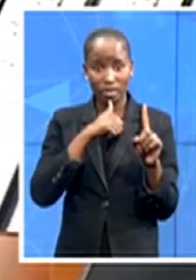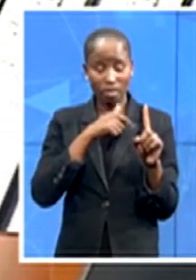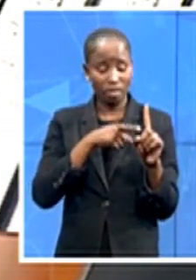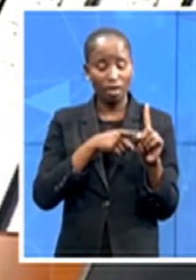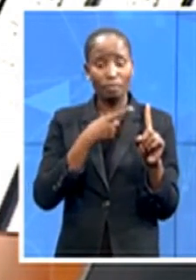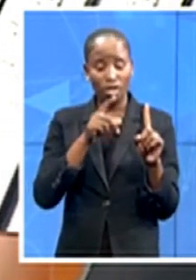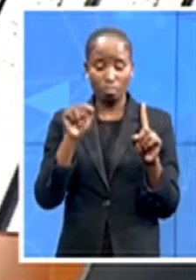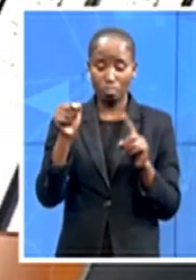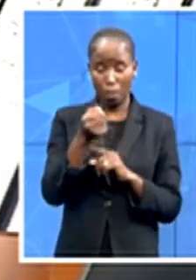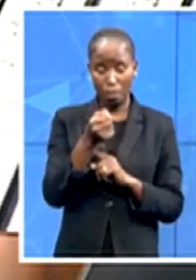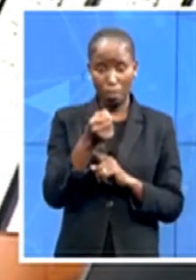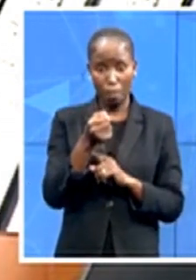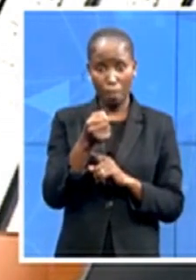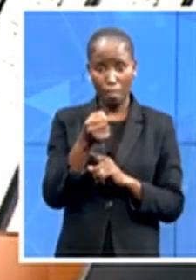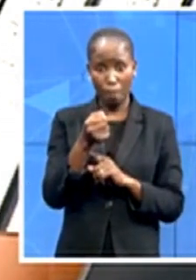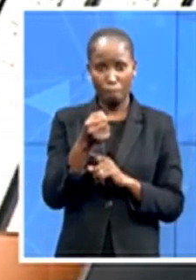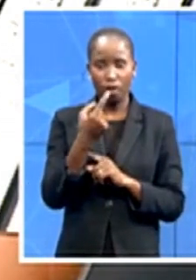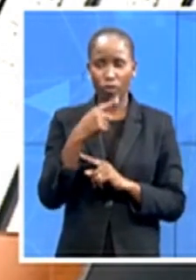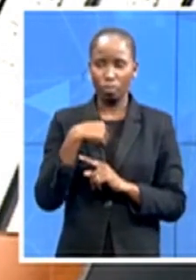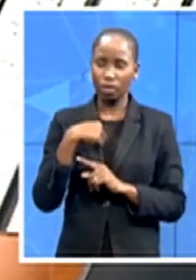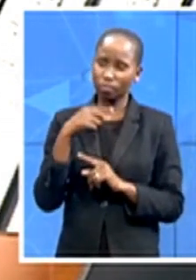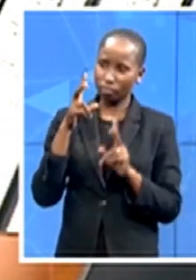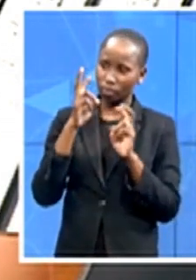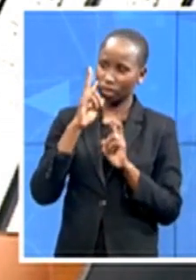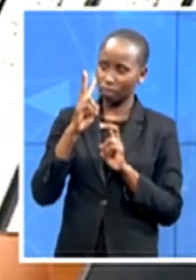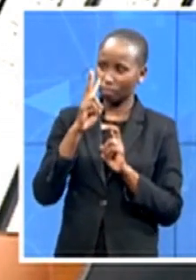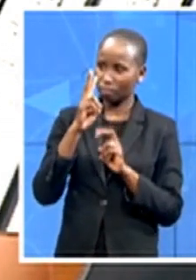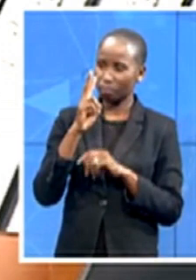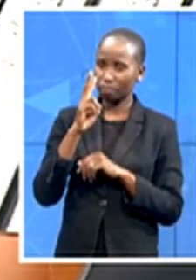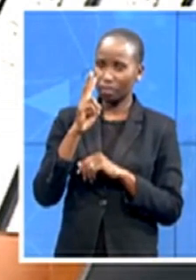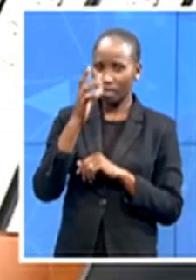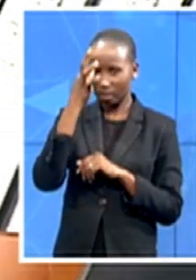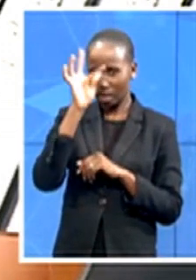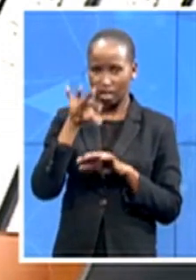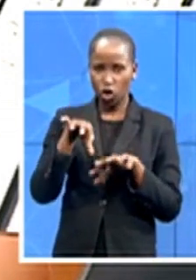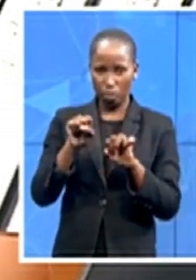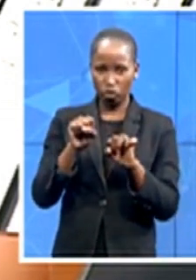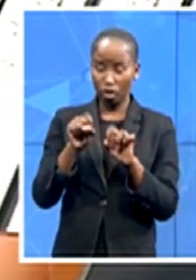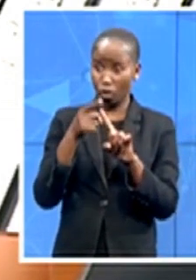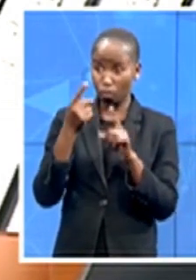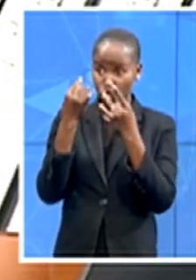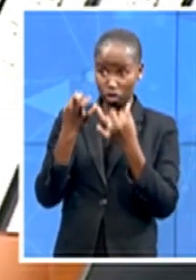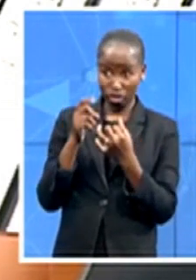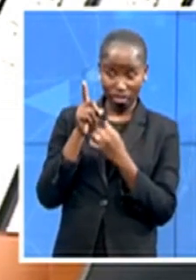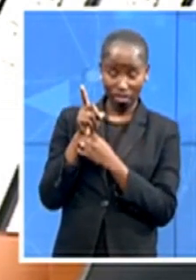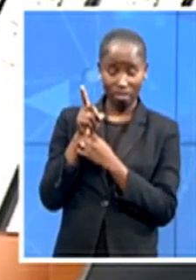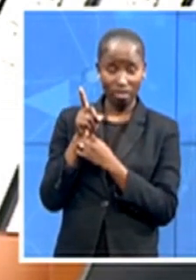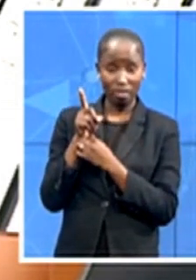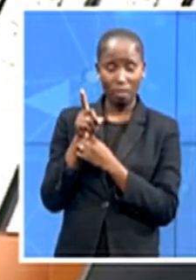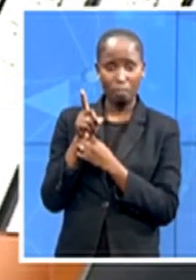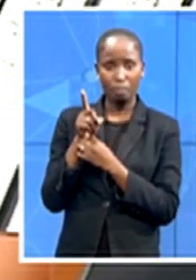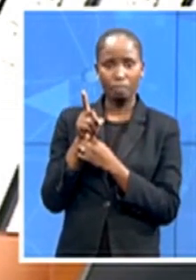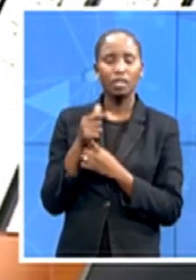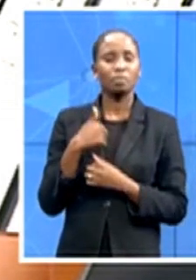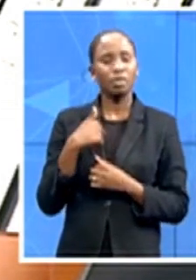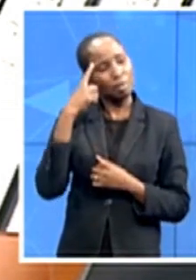of state capture, capturing treasury. I believe the decision by President Zuma to replace